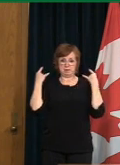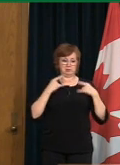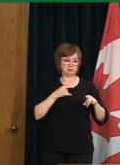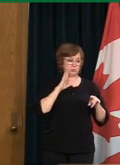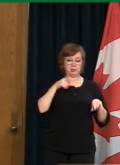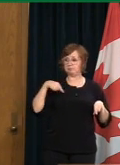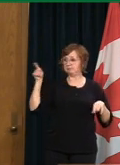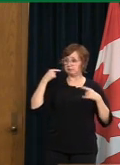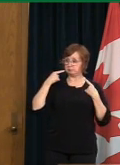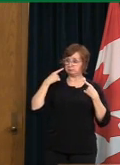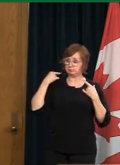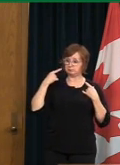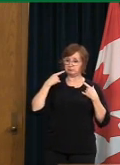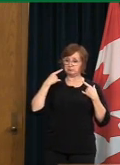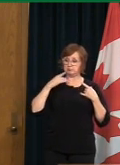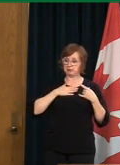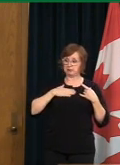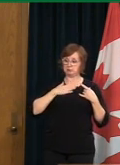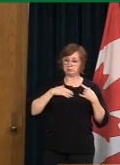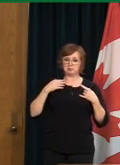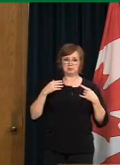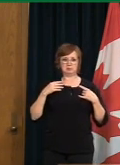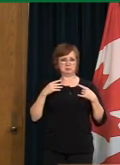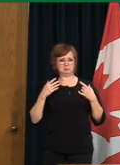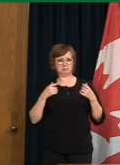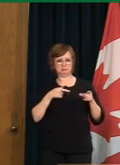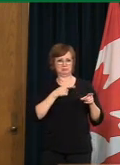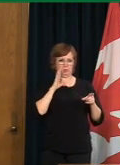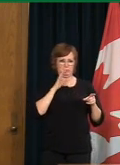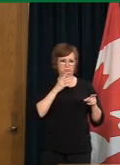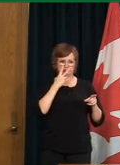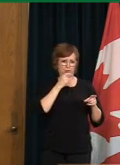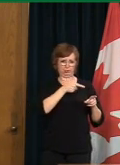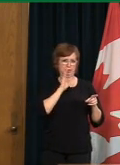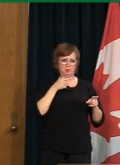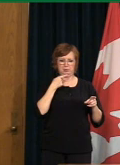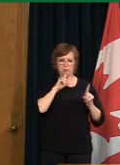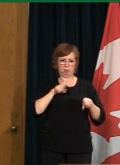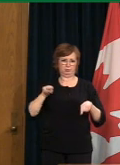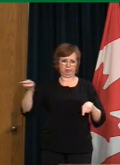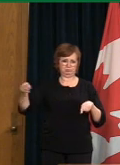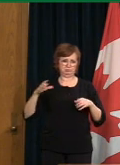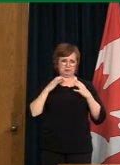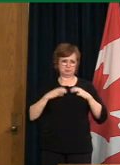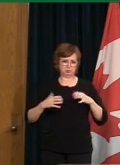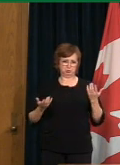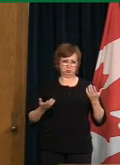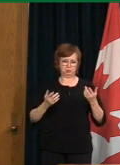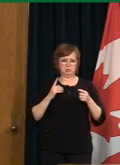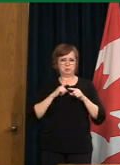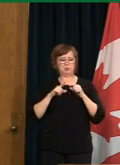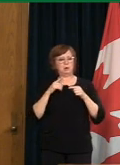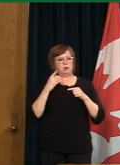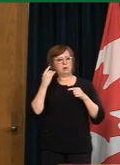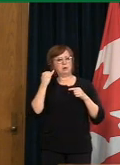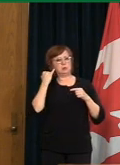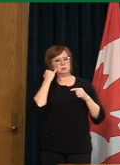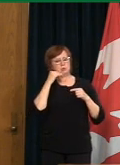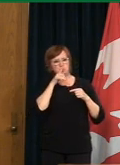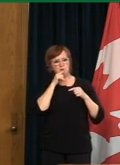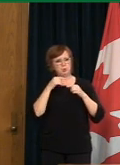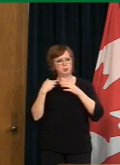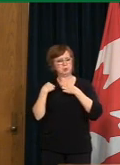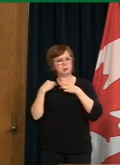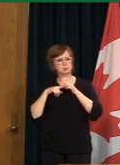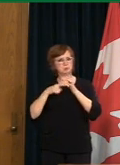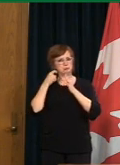see situations where we're going to have actual policing within the stores and issuing those fines if they're in excess of